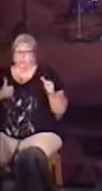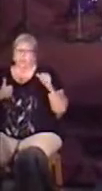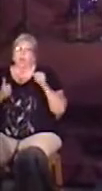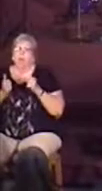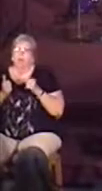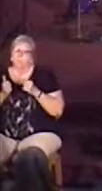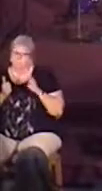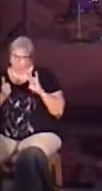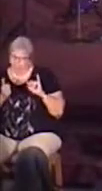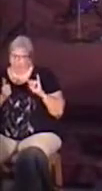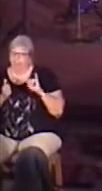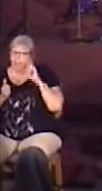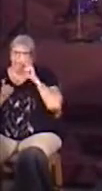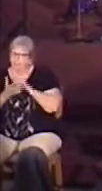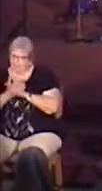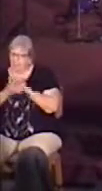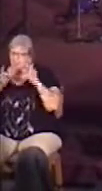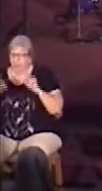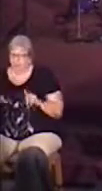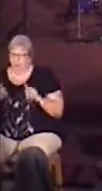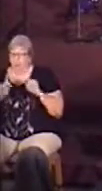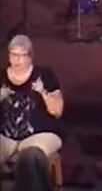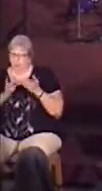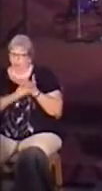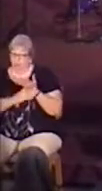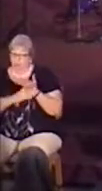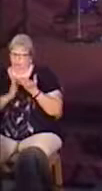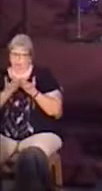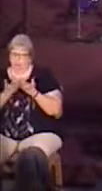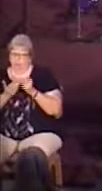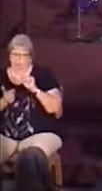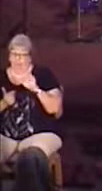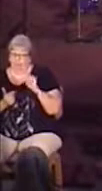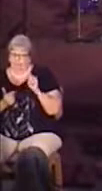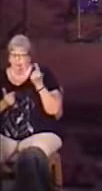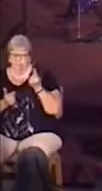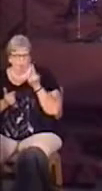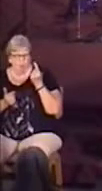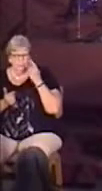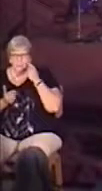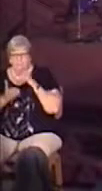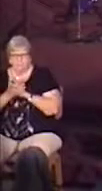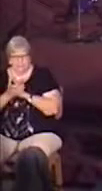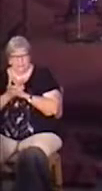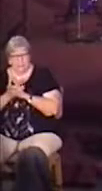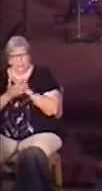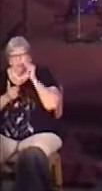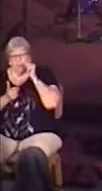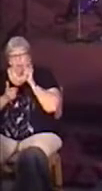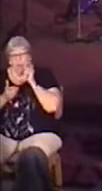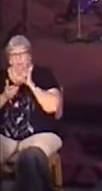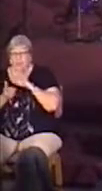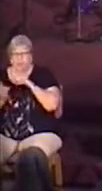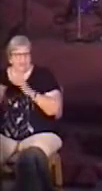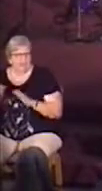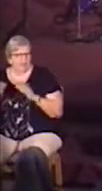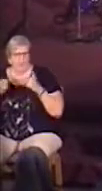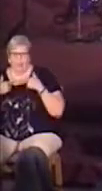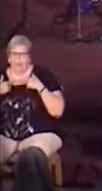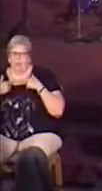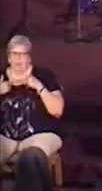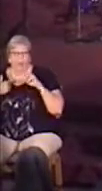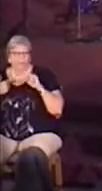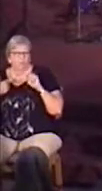person. If you go through the book of Acts, for instance, there are always believing adults who get baptized. Never do we have any record